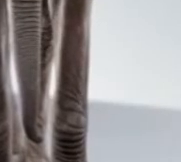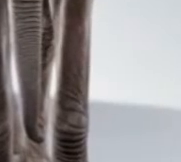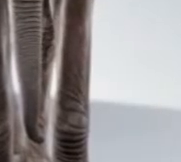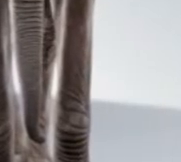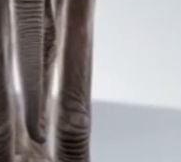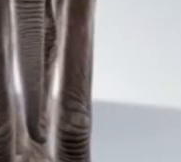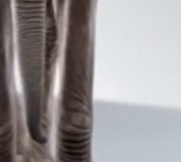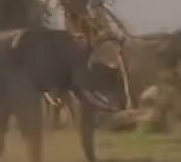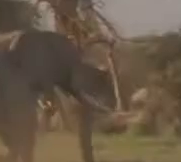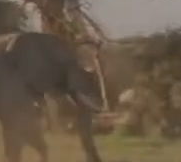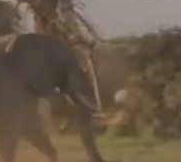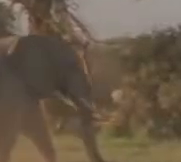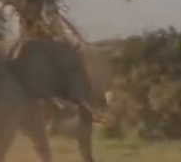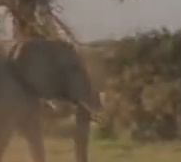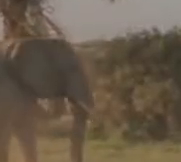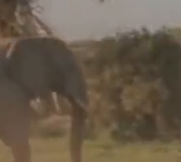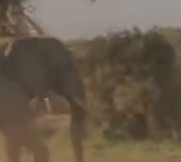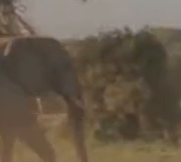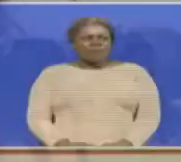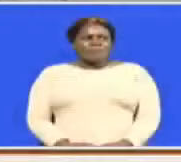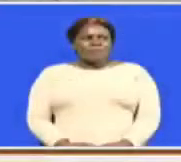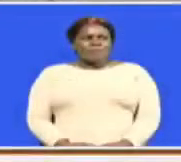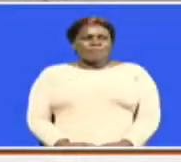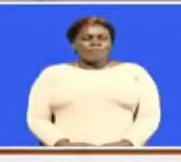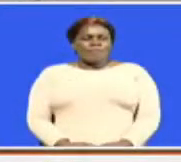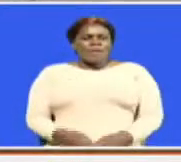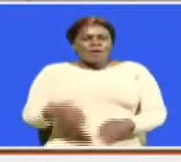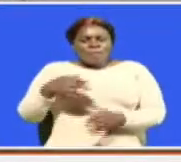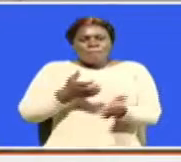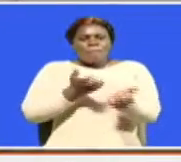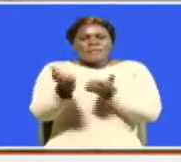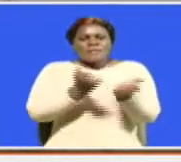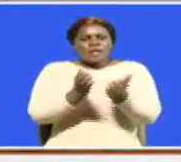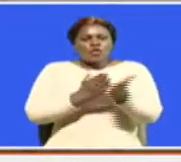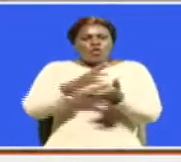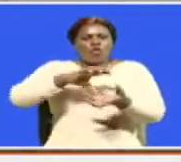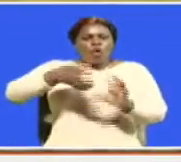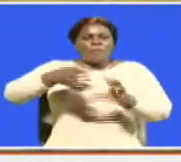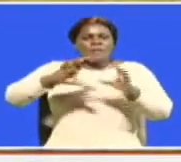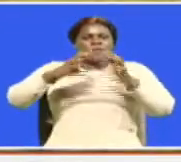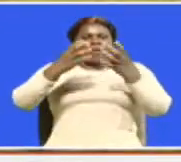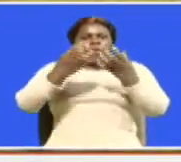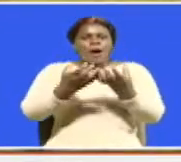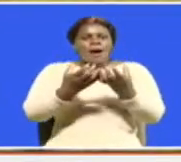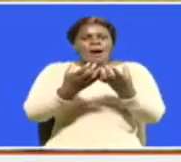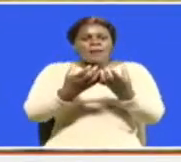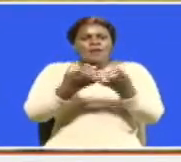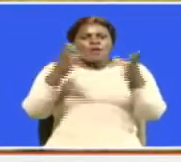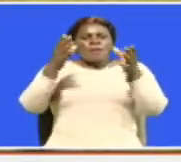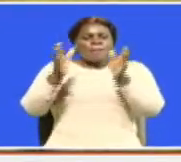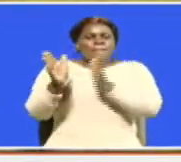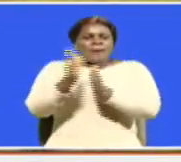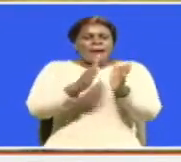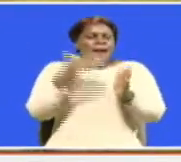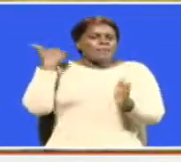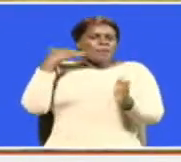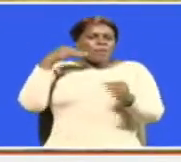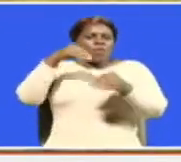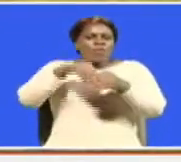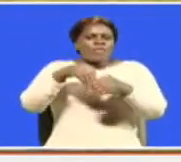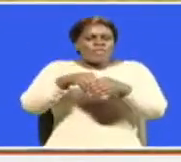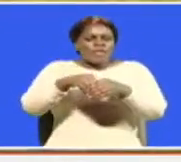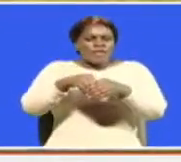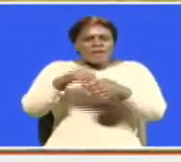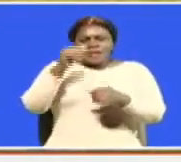elephants killed for their ivory tusks that are traded through a complex global system of organized crime with its roots